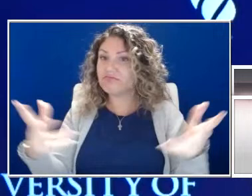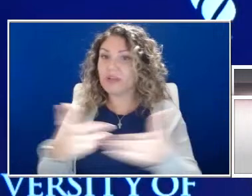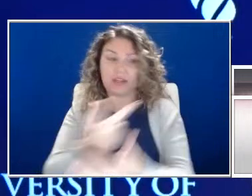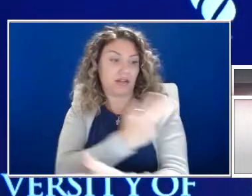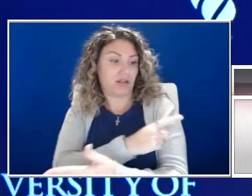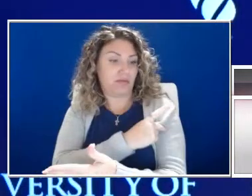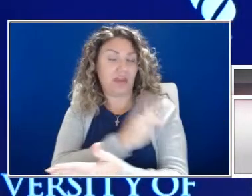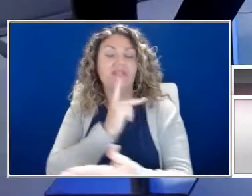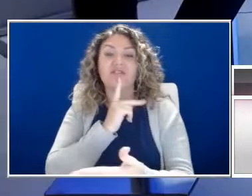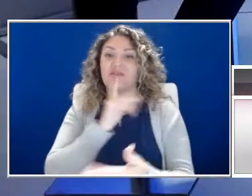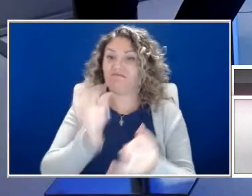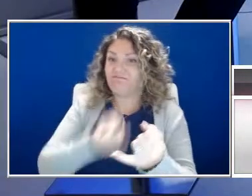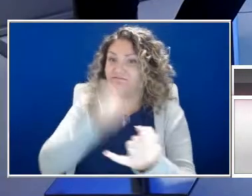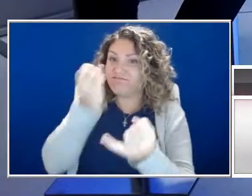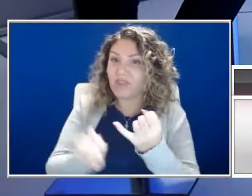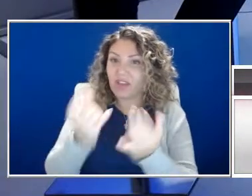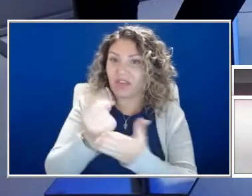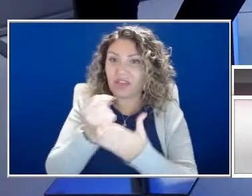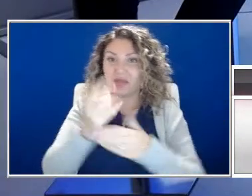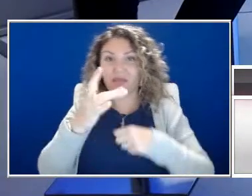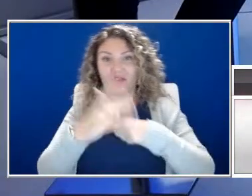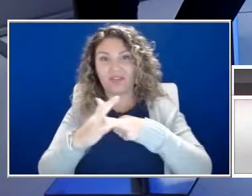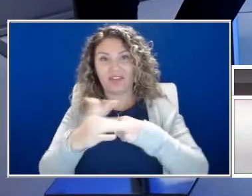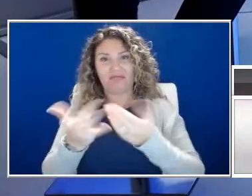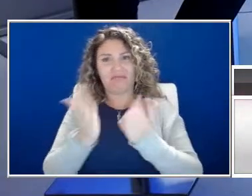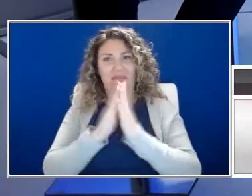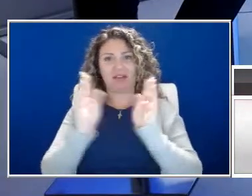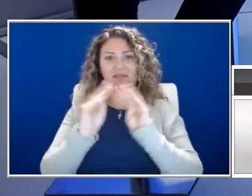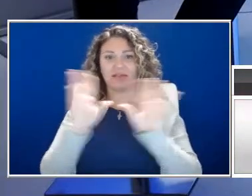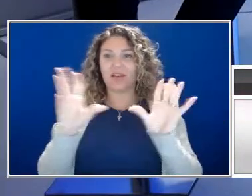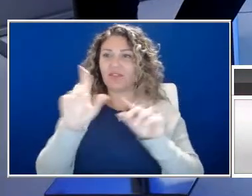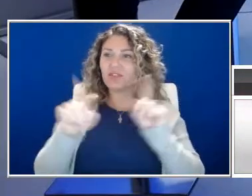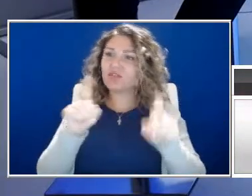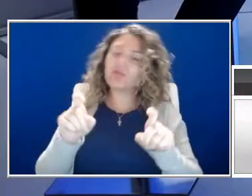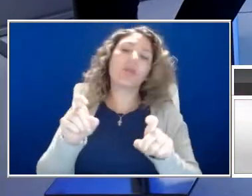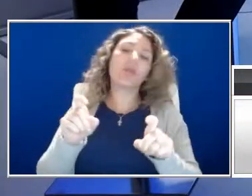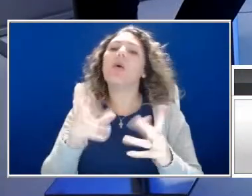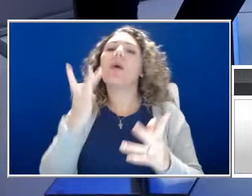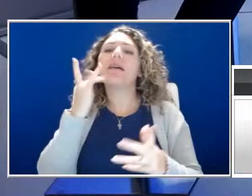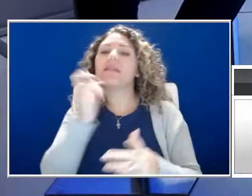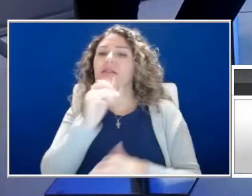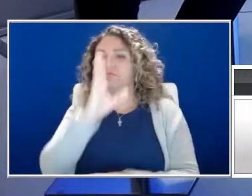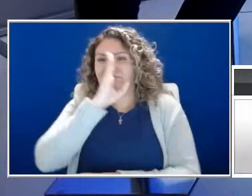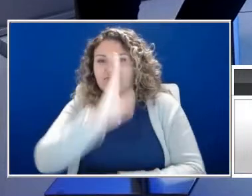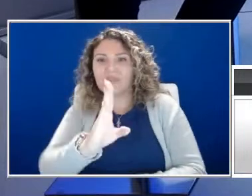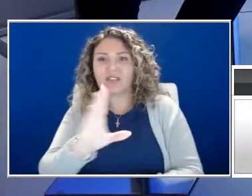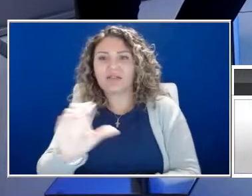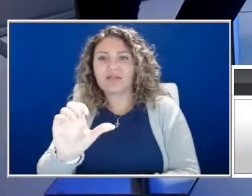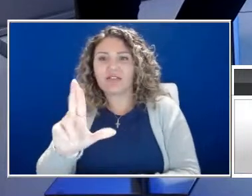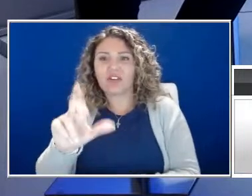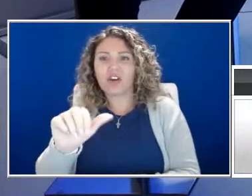that are available. Okay, so I have to ask that obvious question. Then why can't we just go straight to the top? Why can't we go straight to Carvecti and CAR T? Why so many other